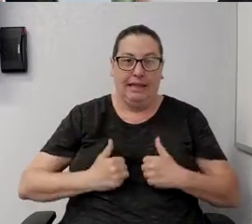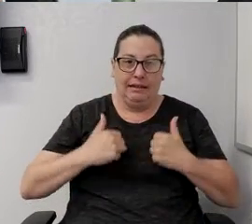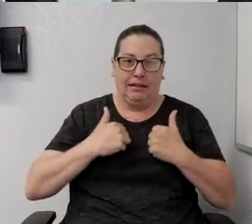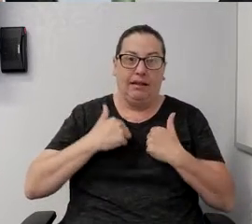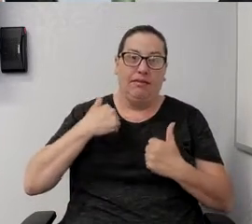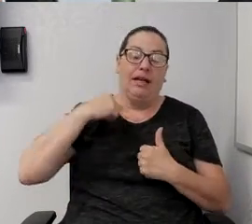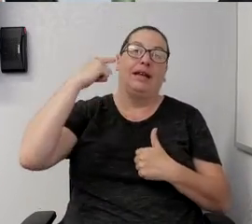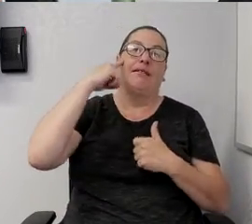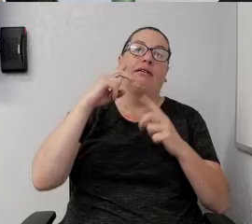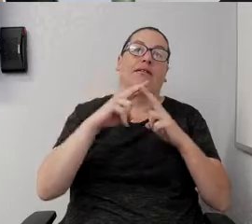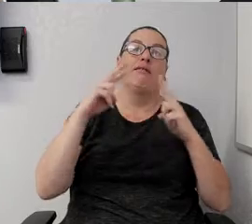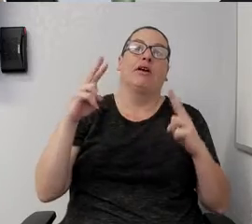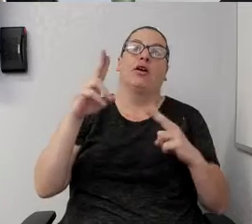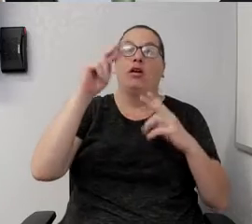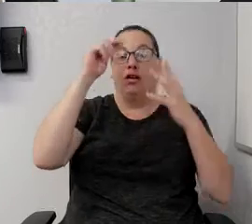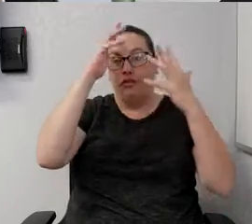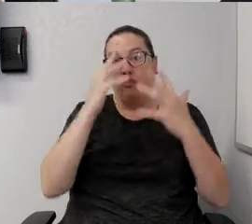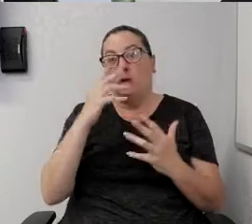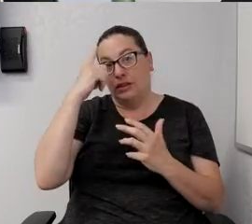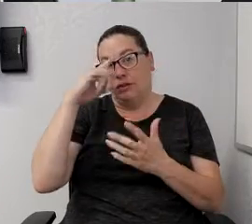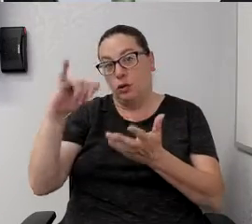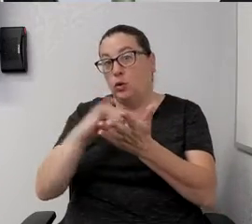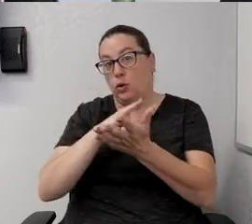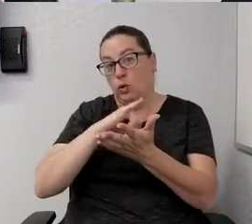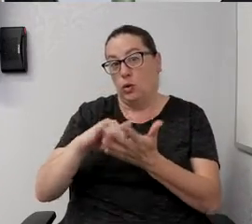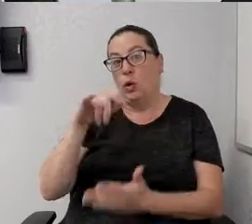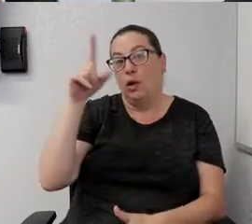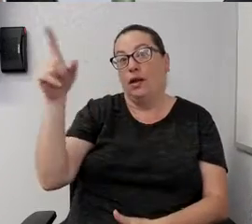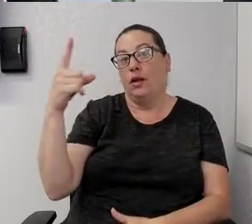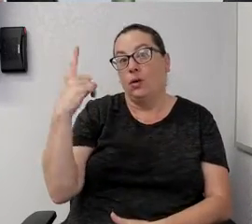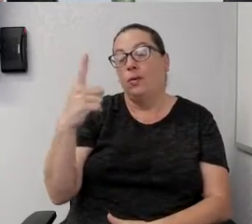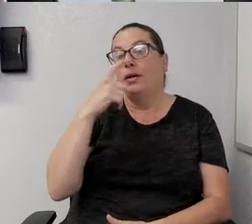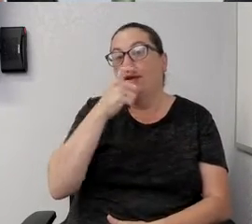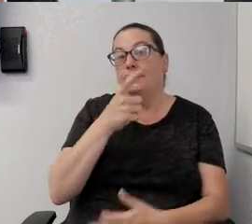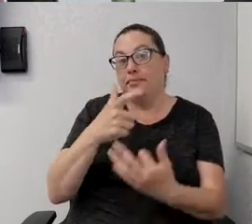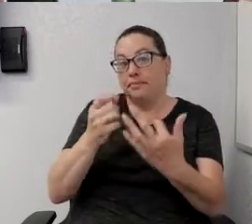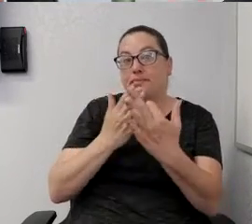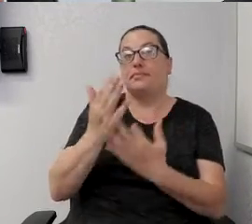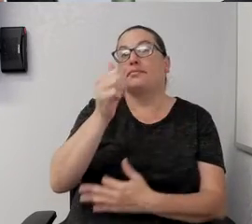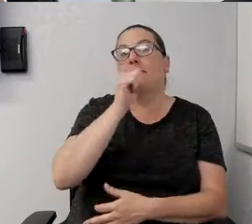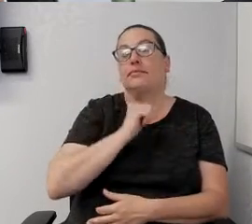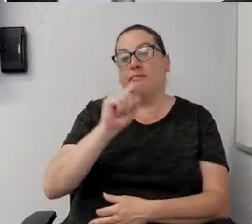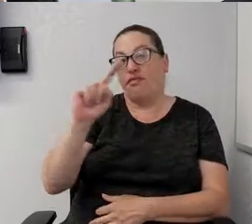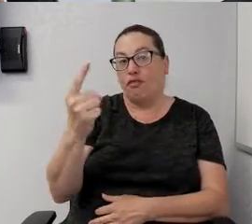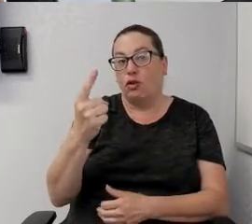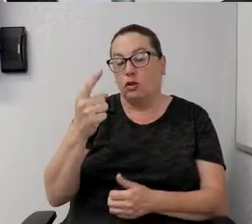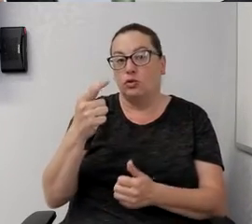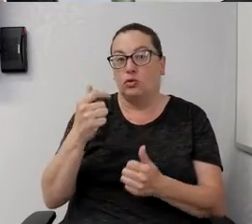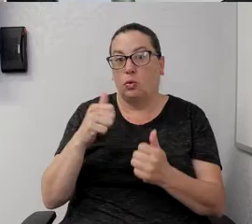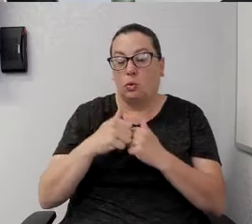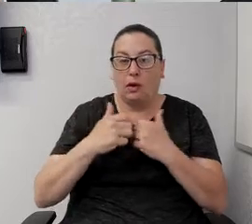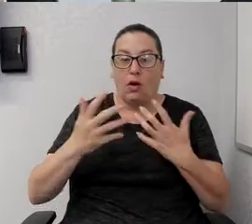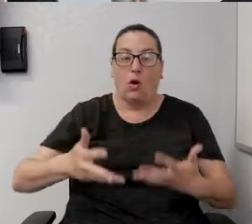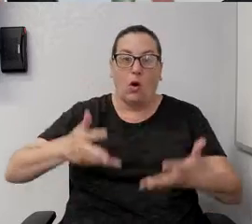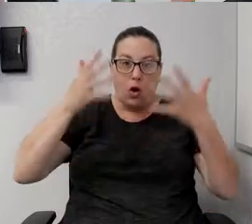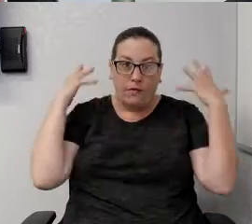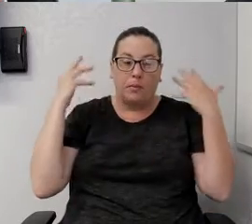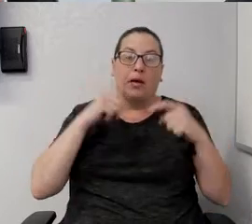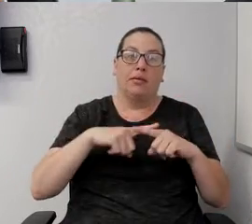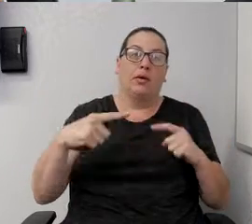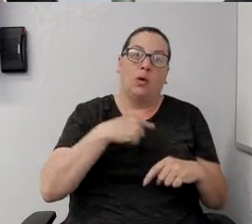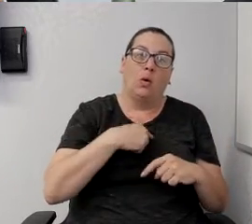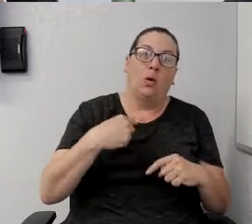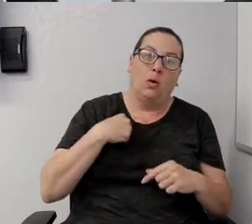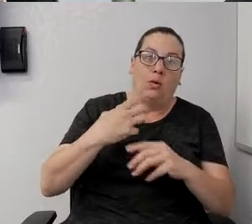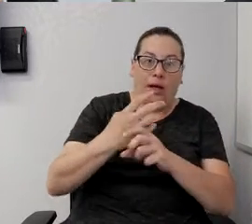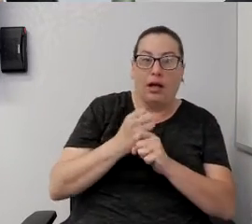very unfortunate for New York that they really were the ones that went first from just really being overwhelmed. But we got to learn a